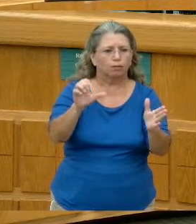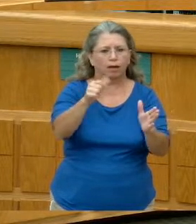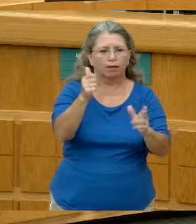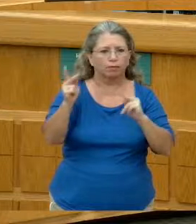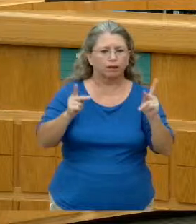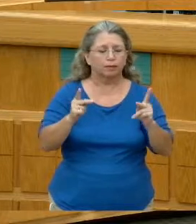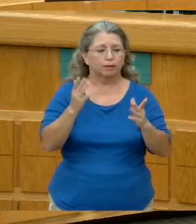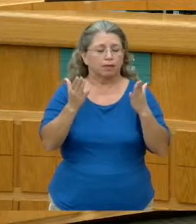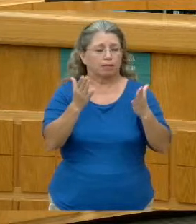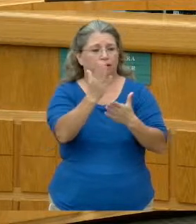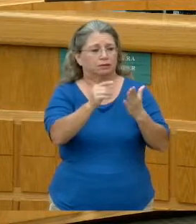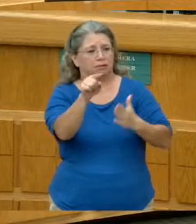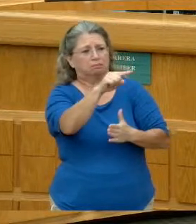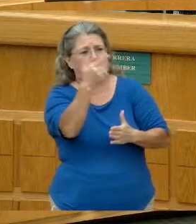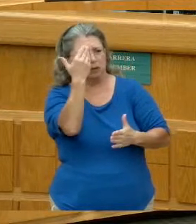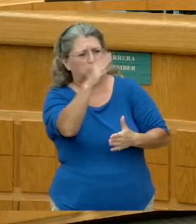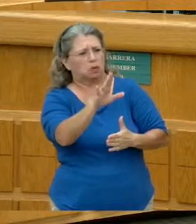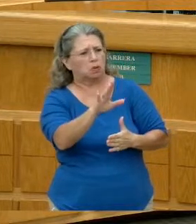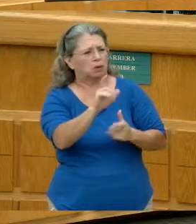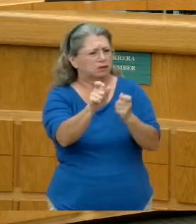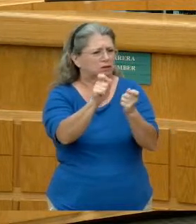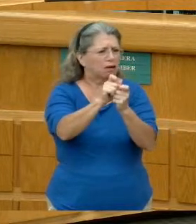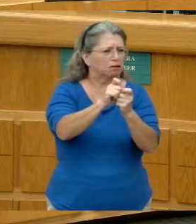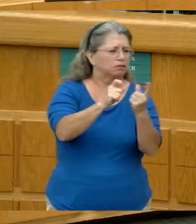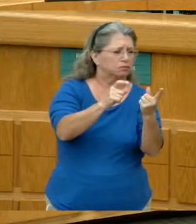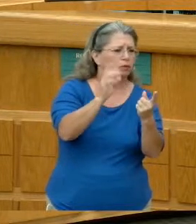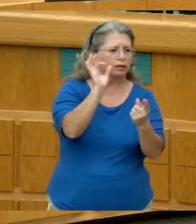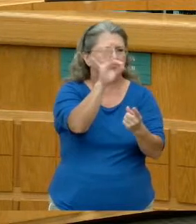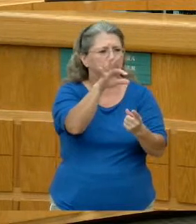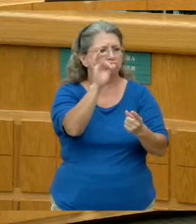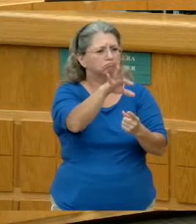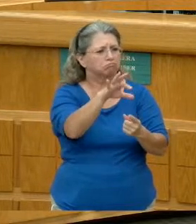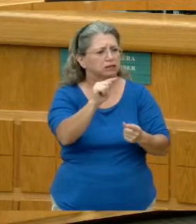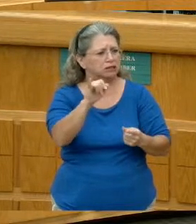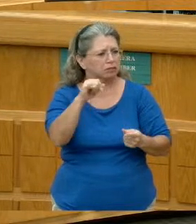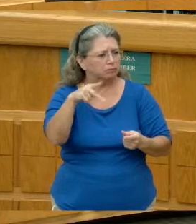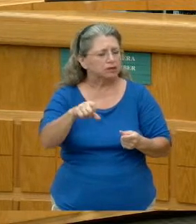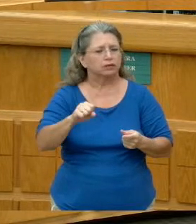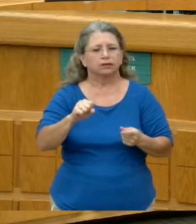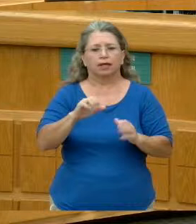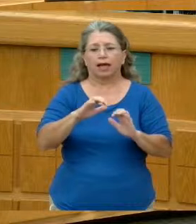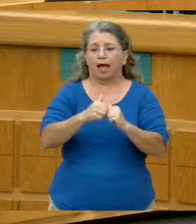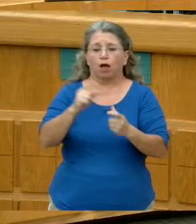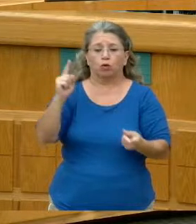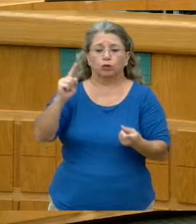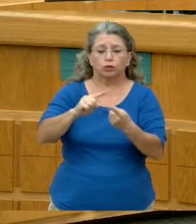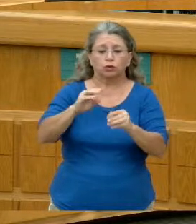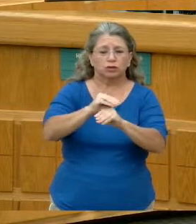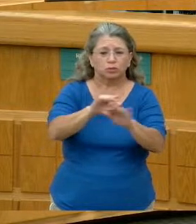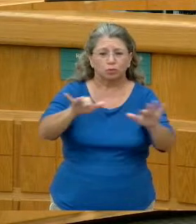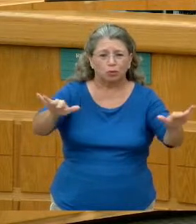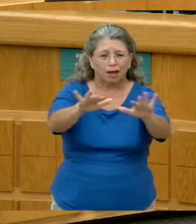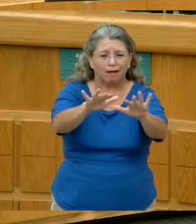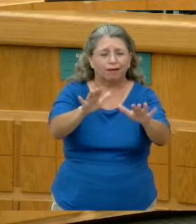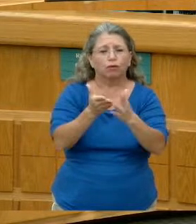to give them tips along the way. The only way we're going to reduce the spread is by education